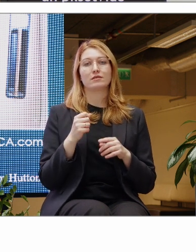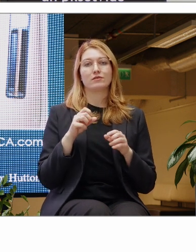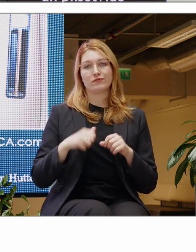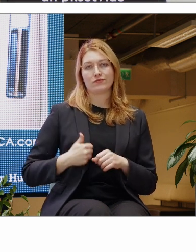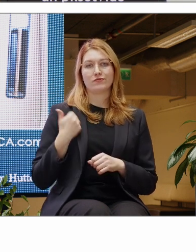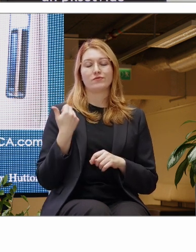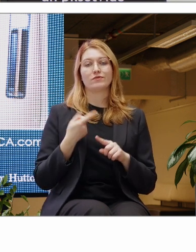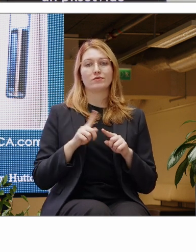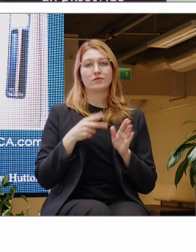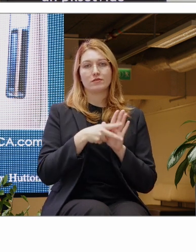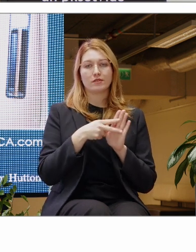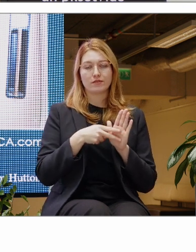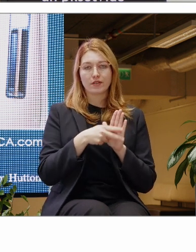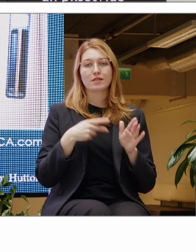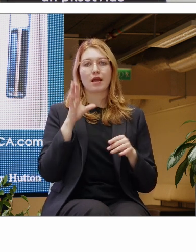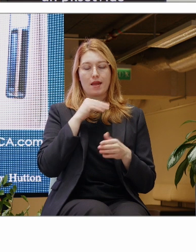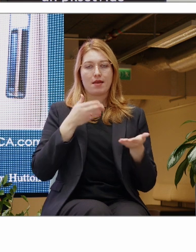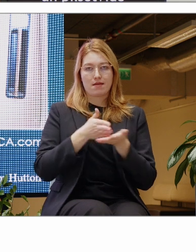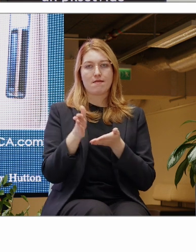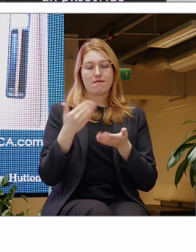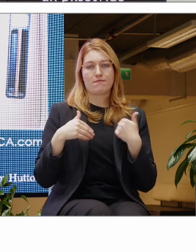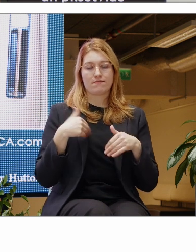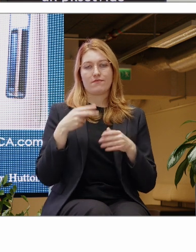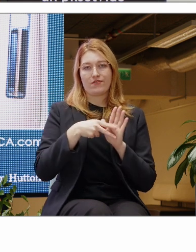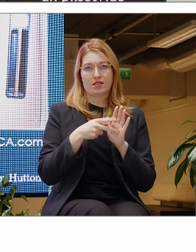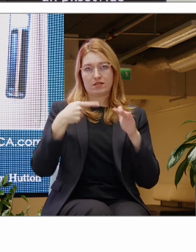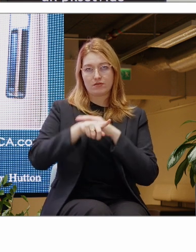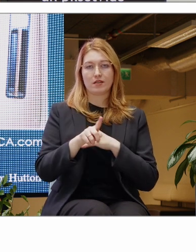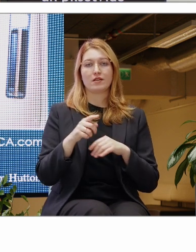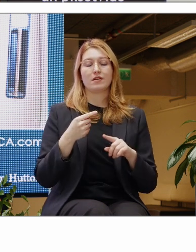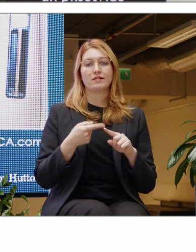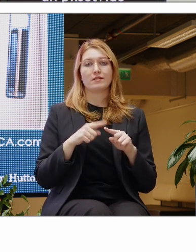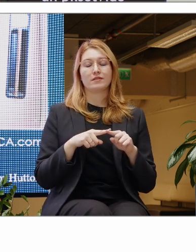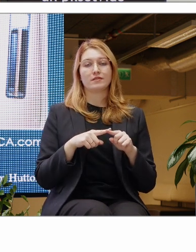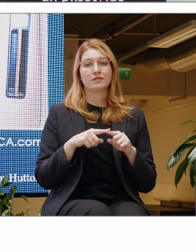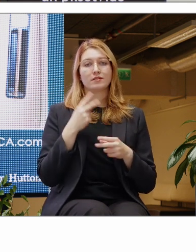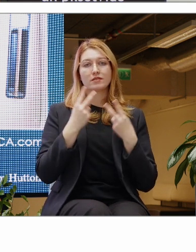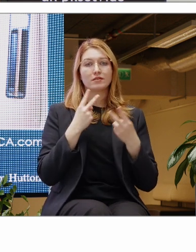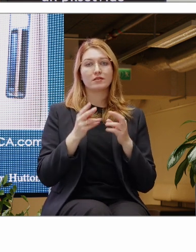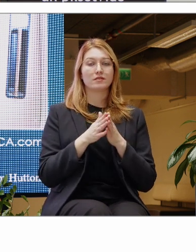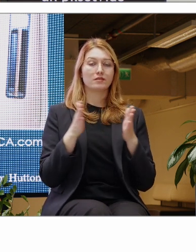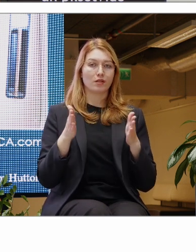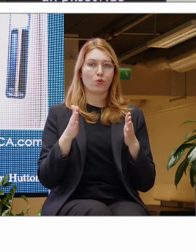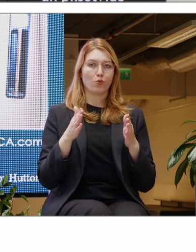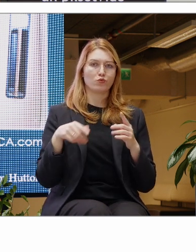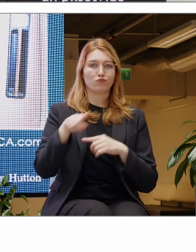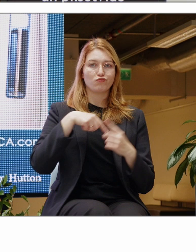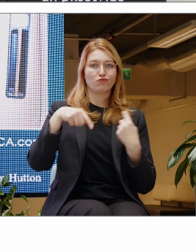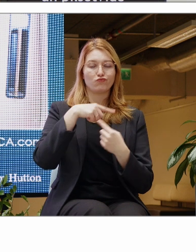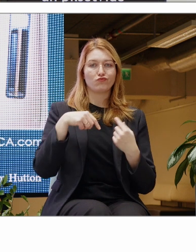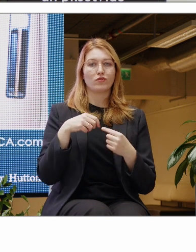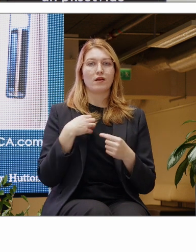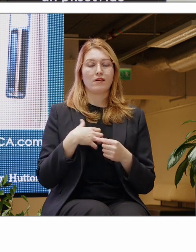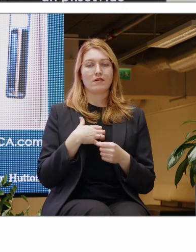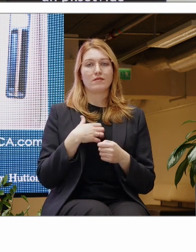that do a lot of our trains and accessible trains. And this was for HS2, where they looked a lot at turning circles and needs